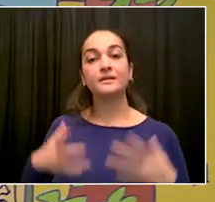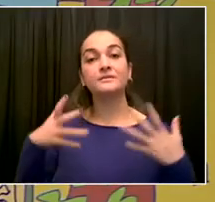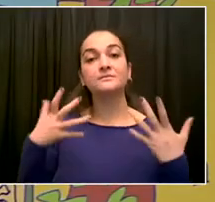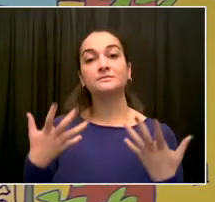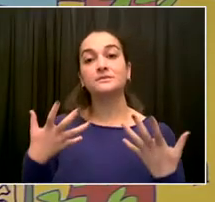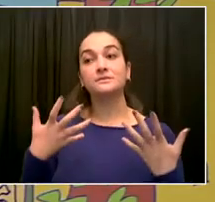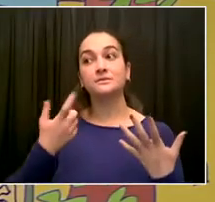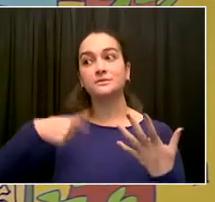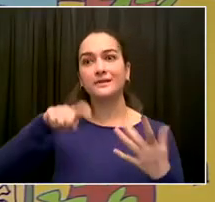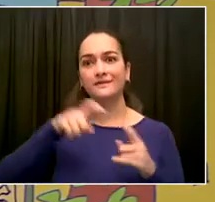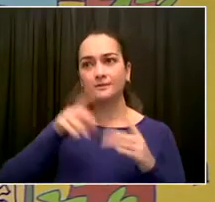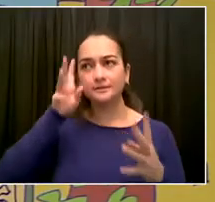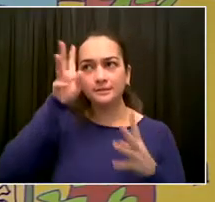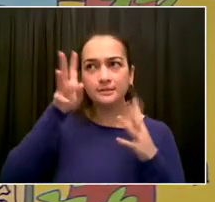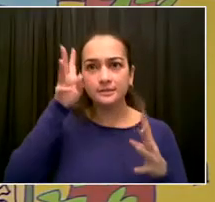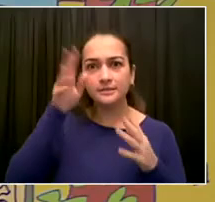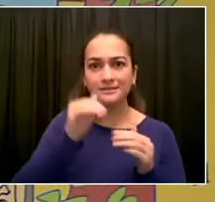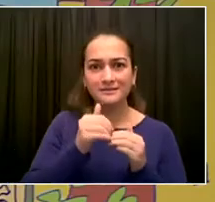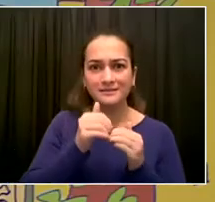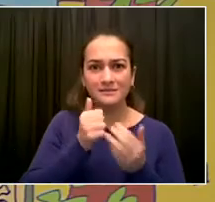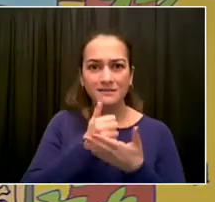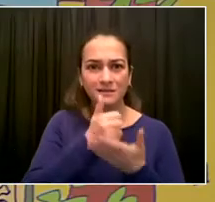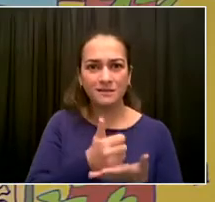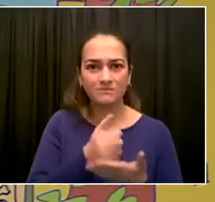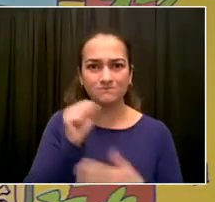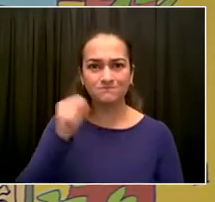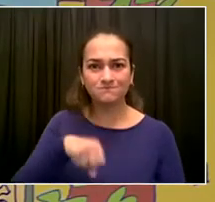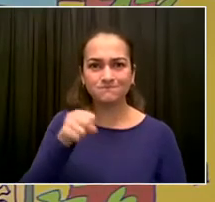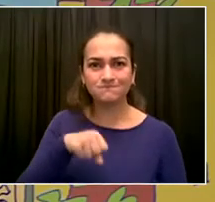of agents, first Chief Harrison, then Chancellor Porter.